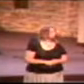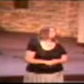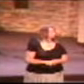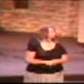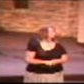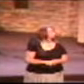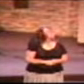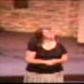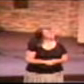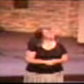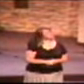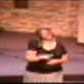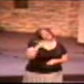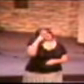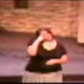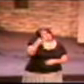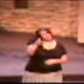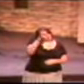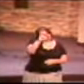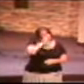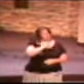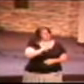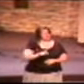I think God's kingdom comes